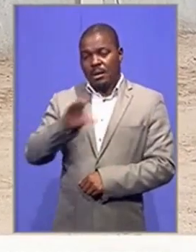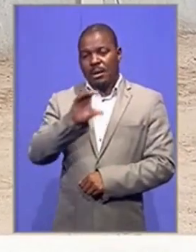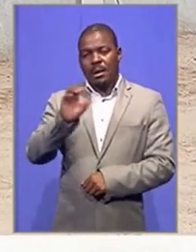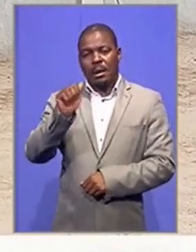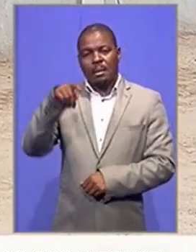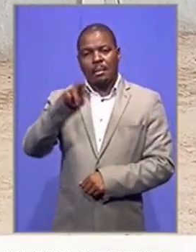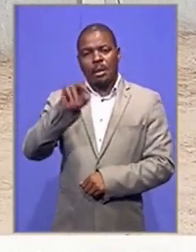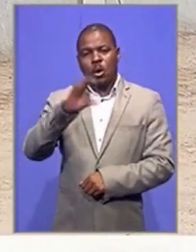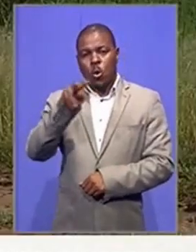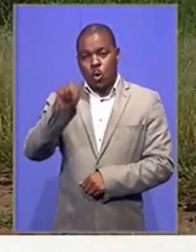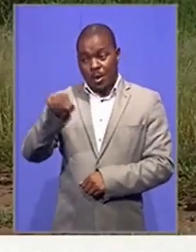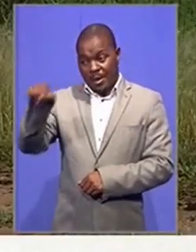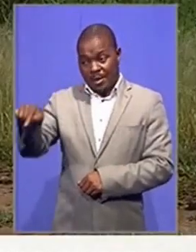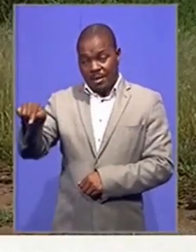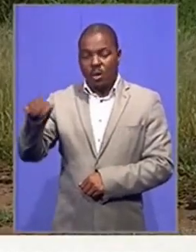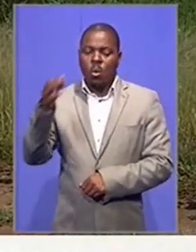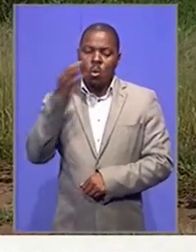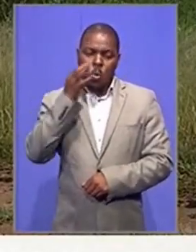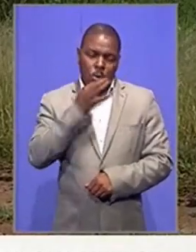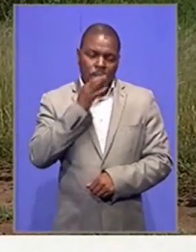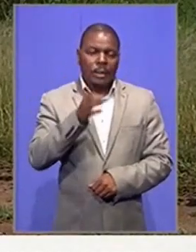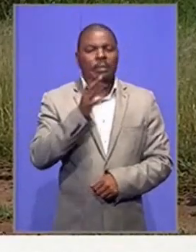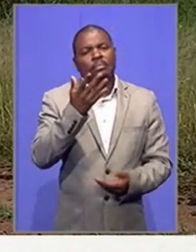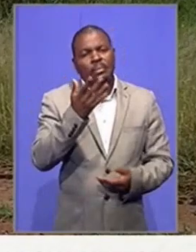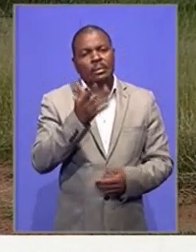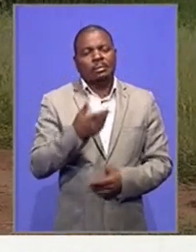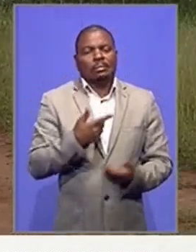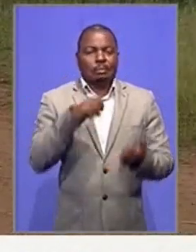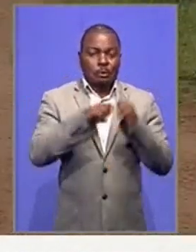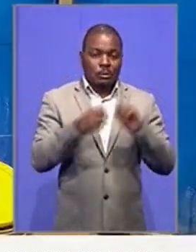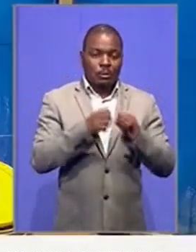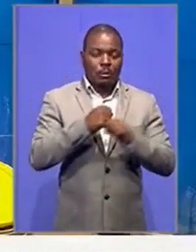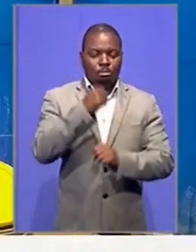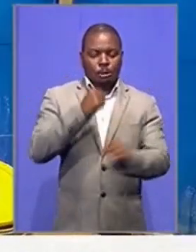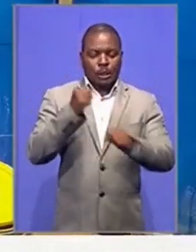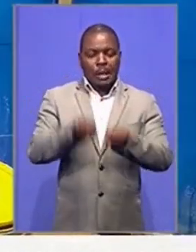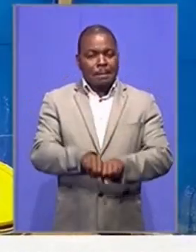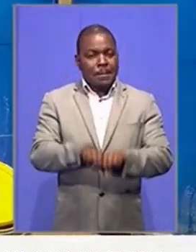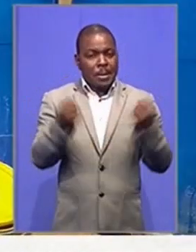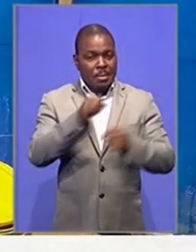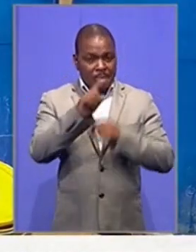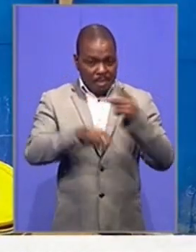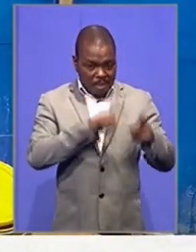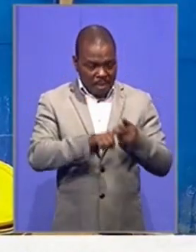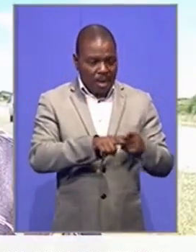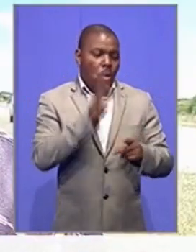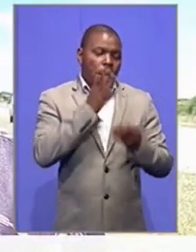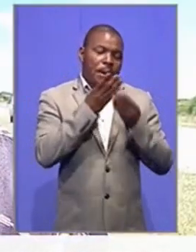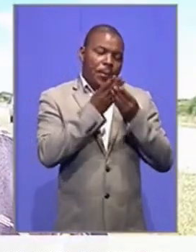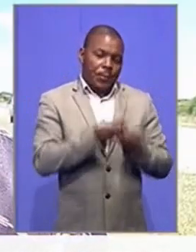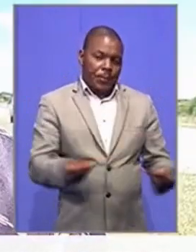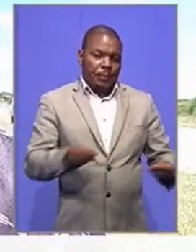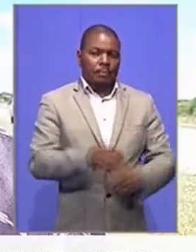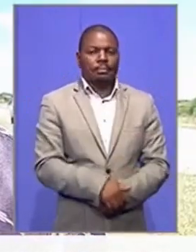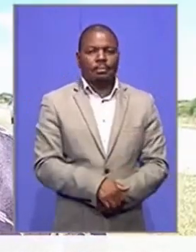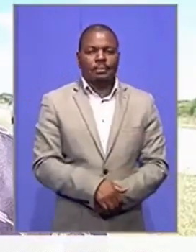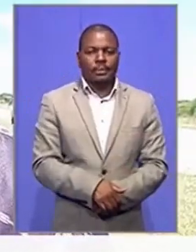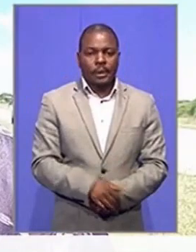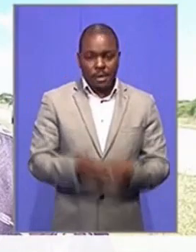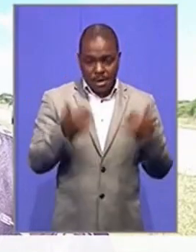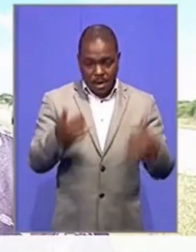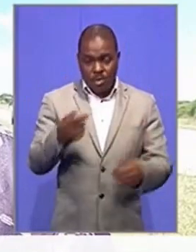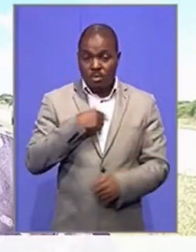moabi wa meetse motseng mo o re bo itemogetše go thunya ga setlabela sa go pompa meetse fa o se se hlotše go tlhaelelo ya meetse. As we speak now